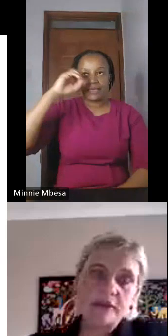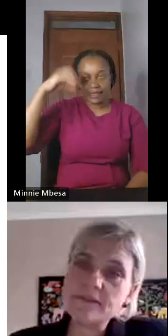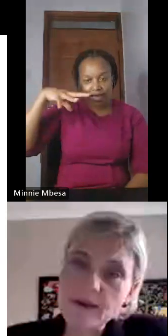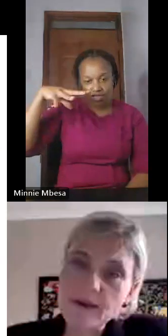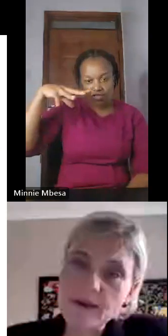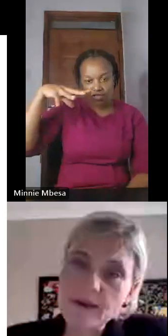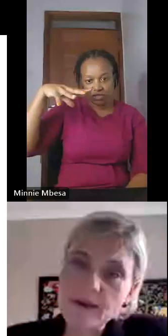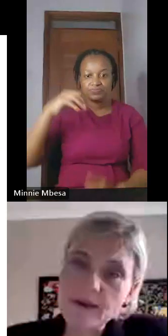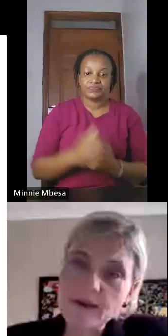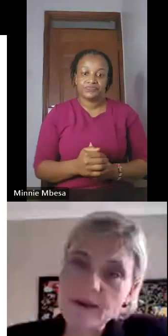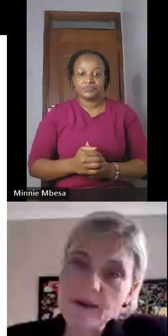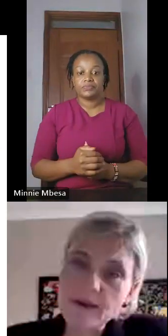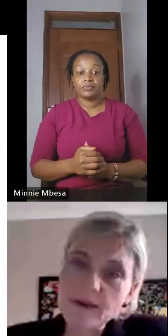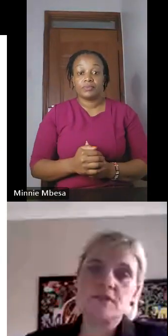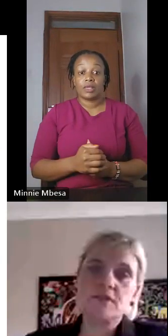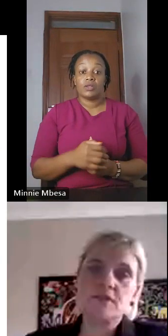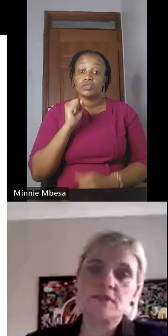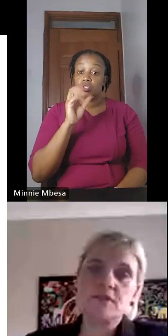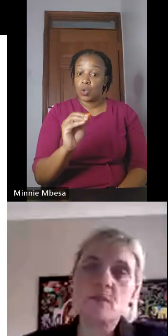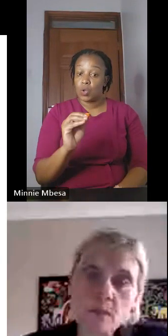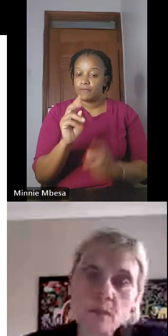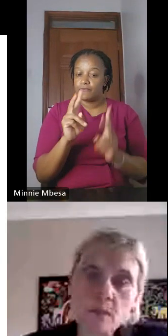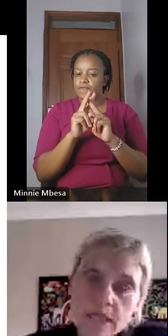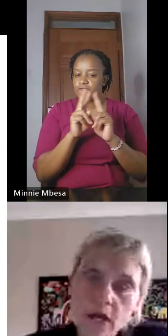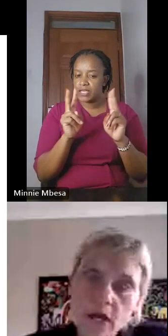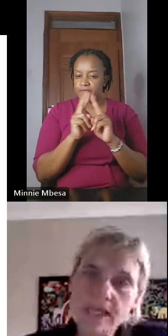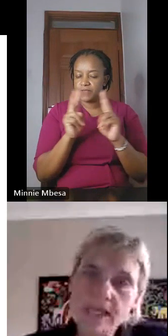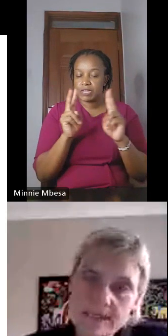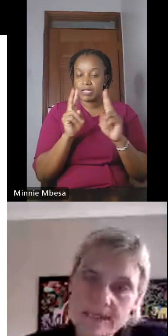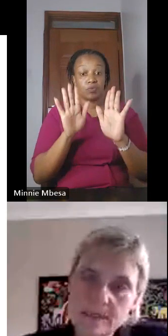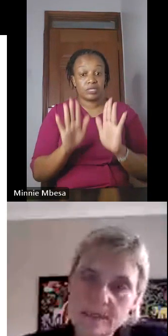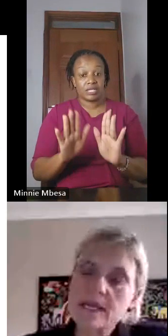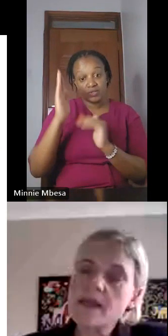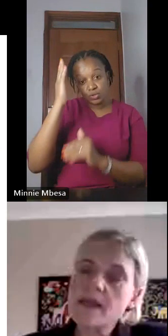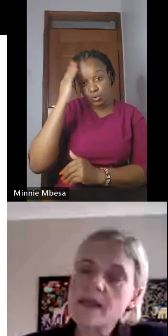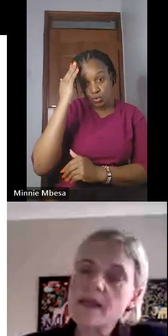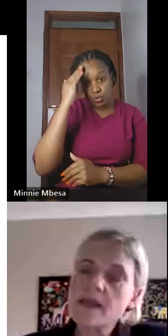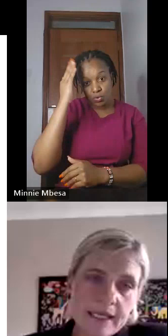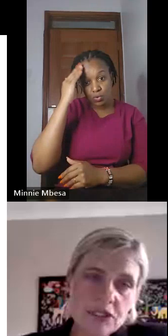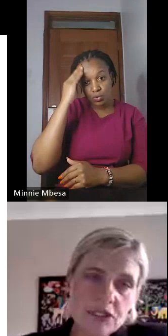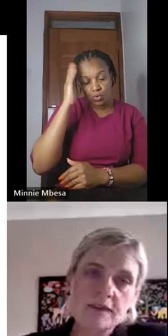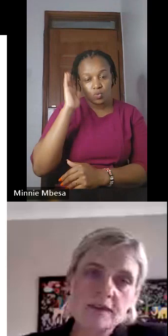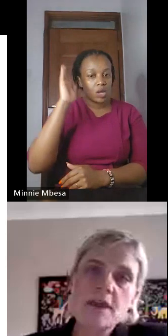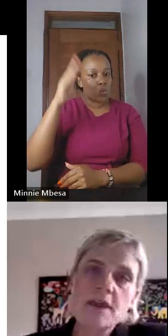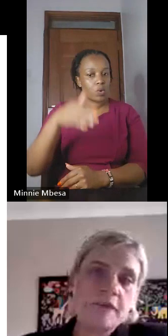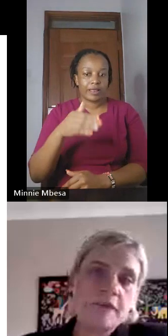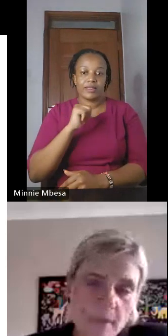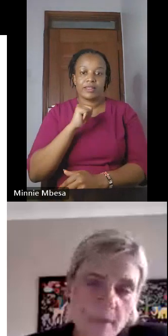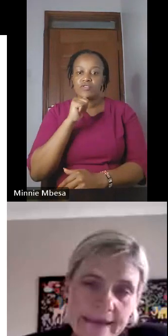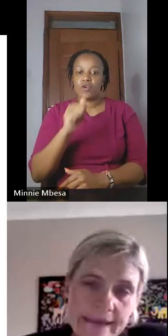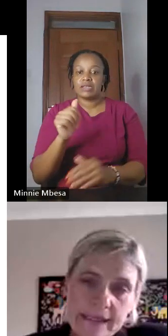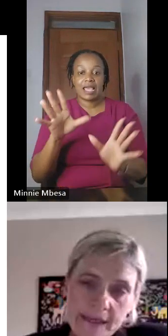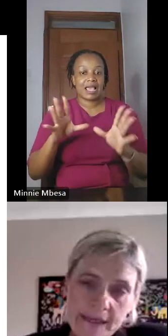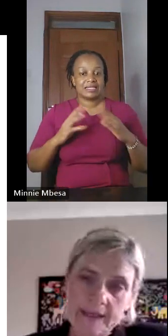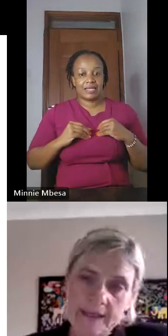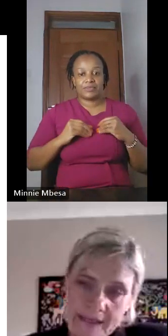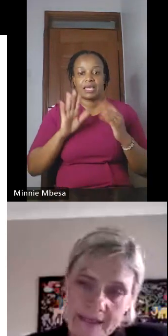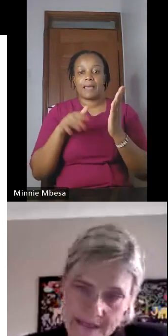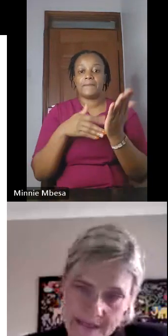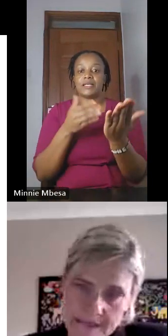So it's very important for you to know that we will not accept applications from